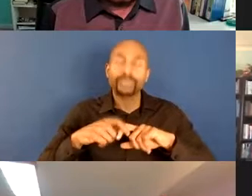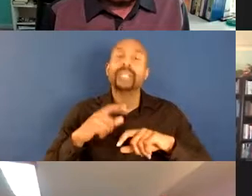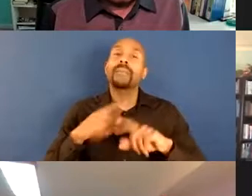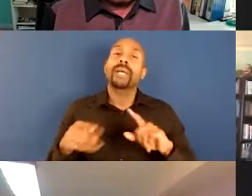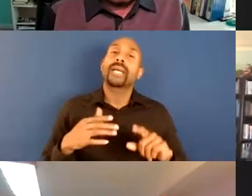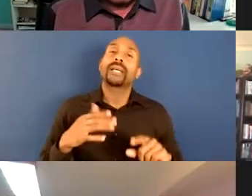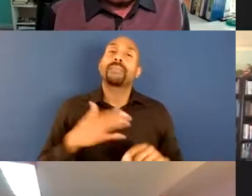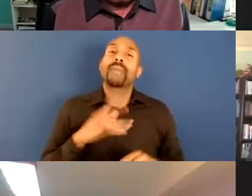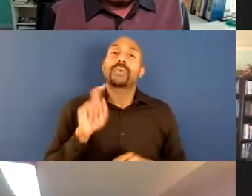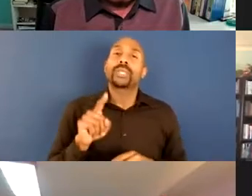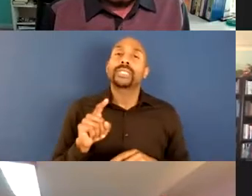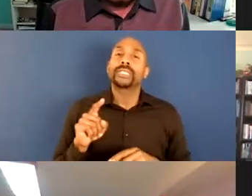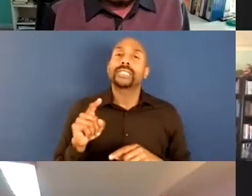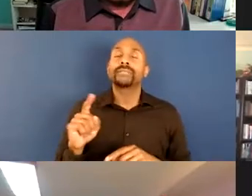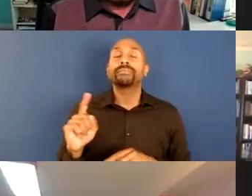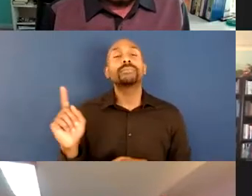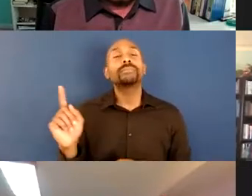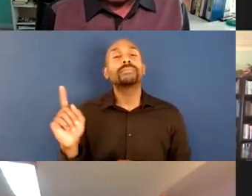the balance?